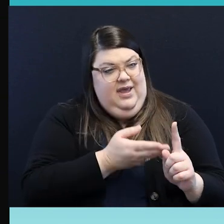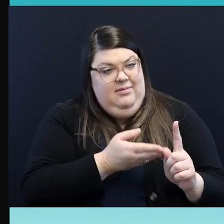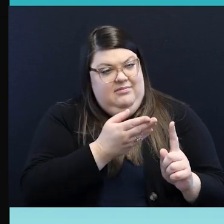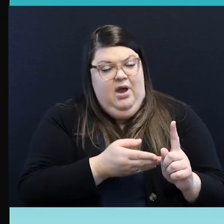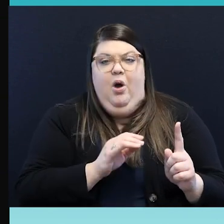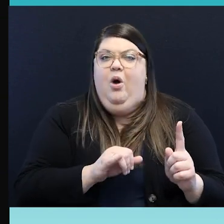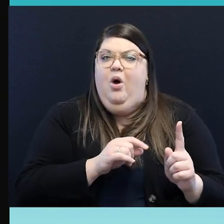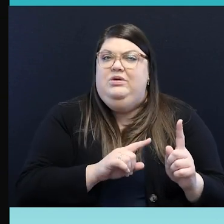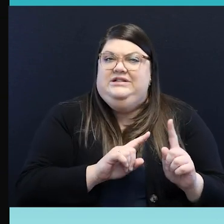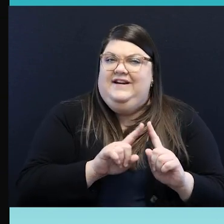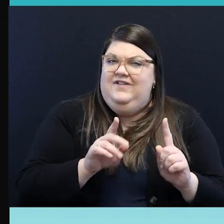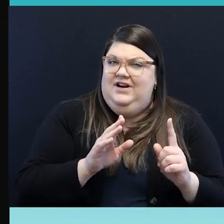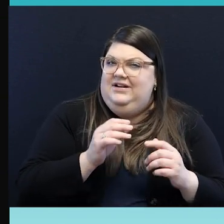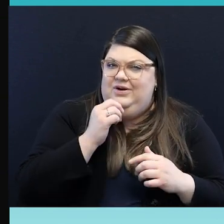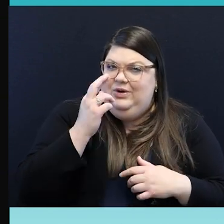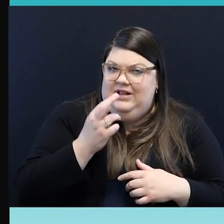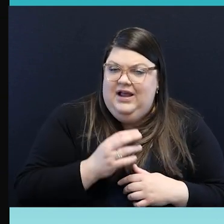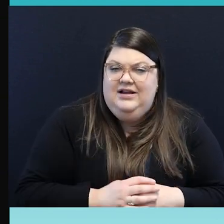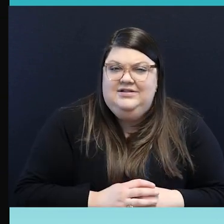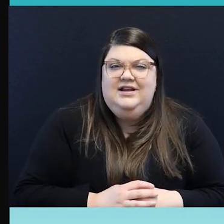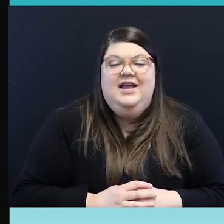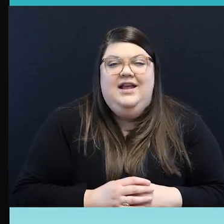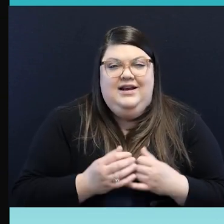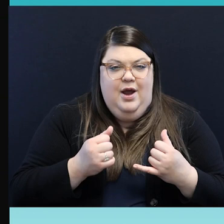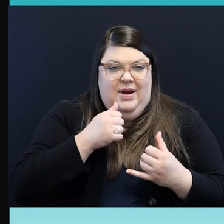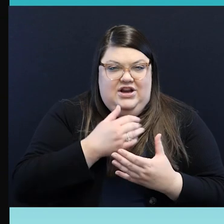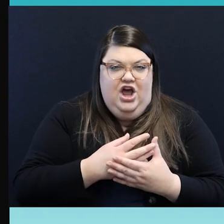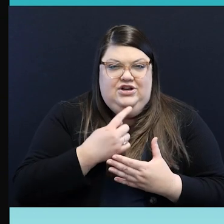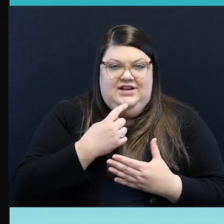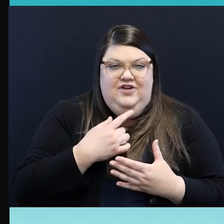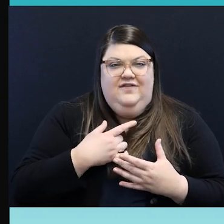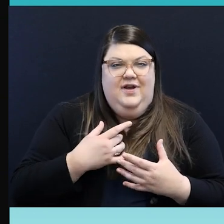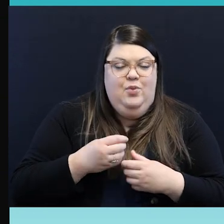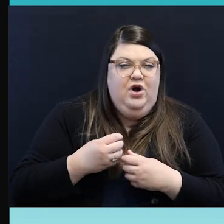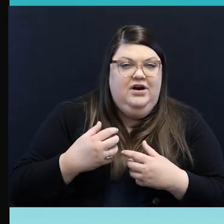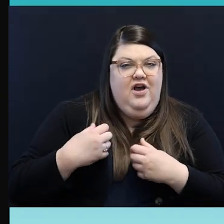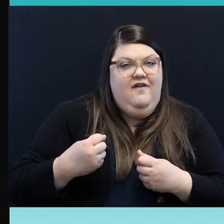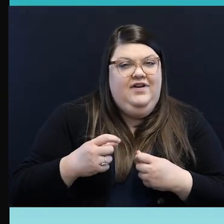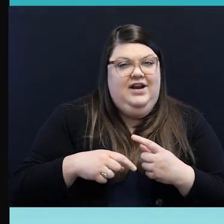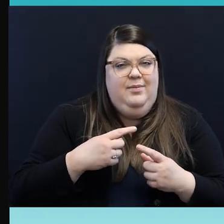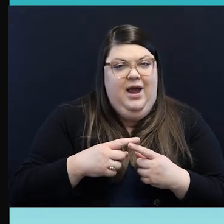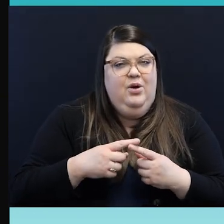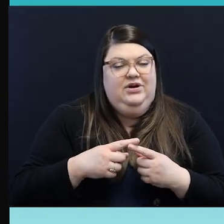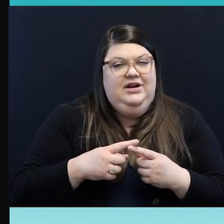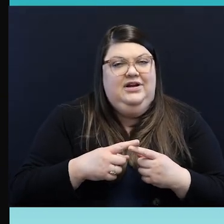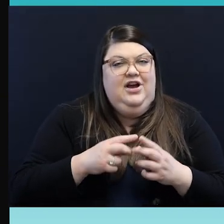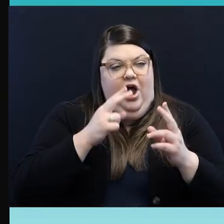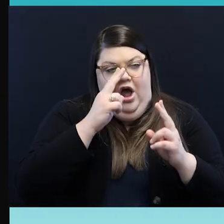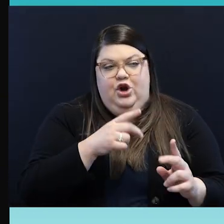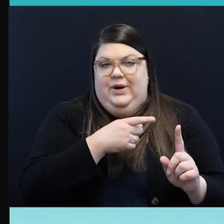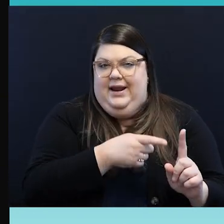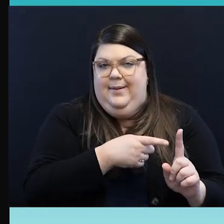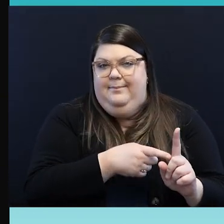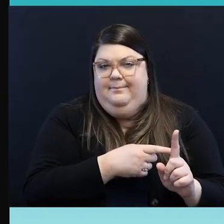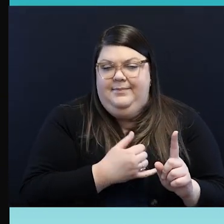some great conversation, and she felt so much more confident about knowing that she could honor what he wanted after that. So I want to honor